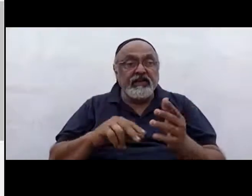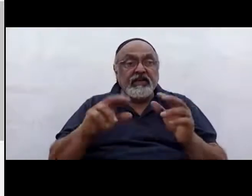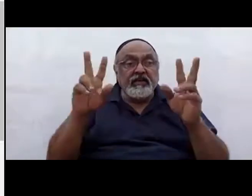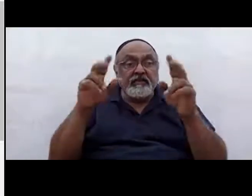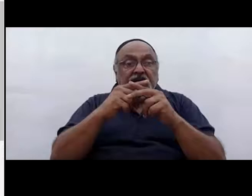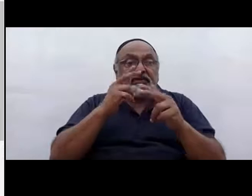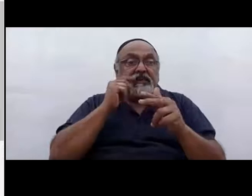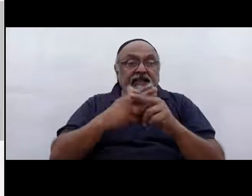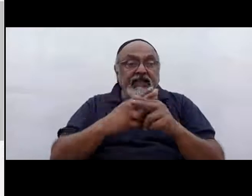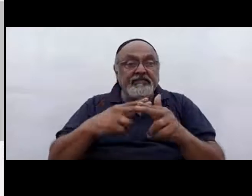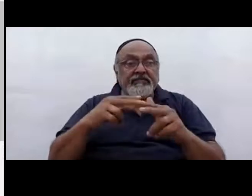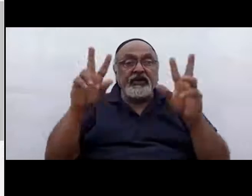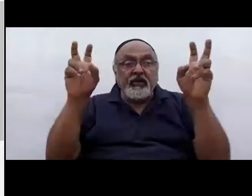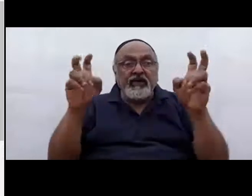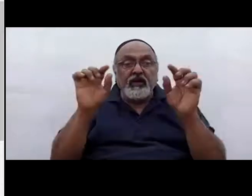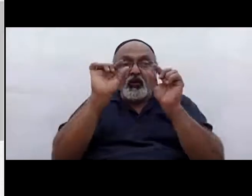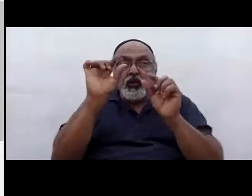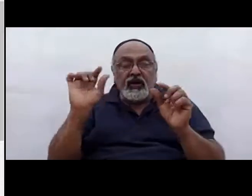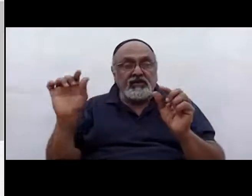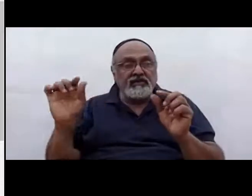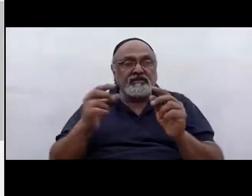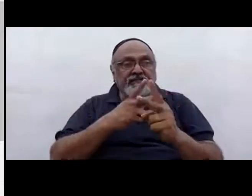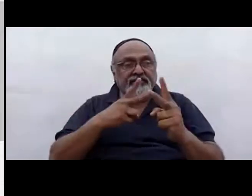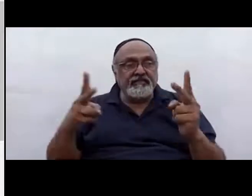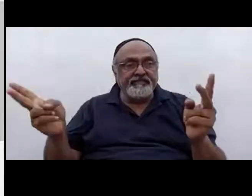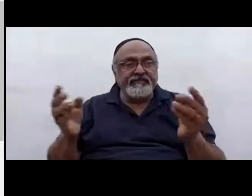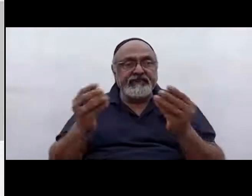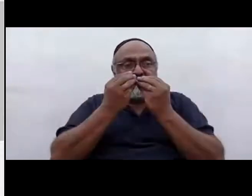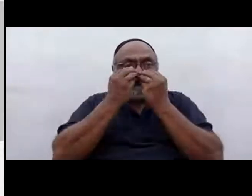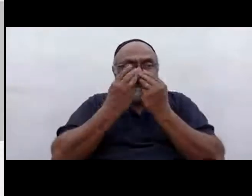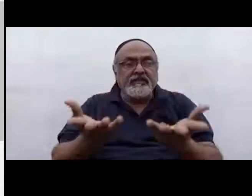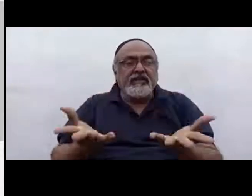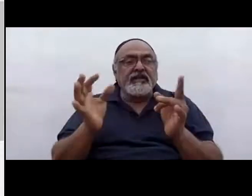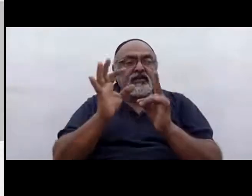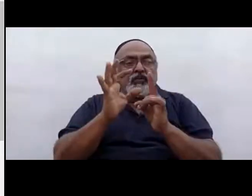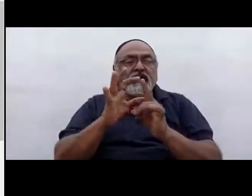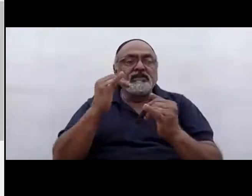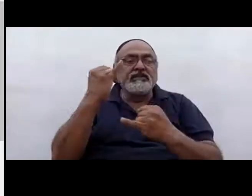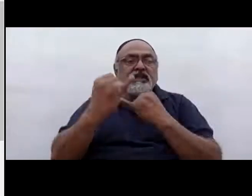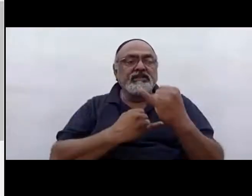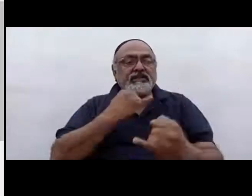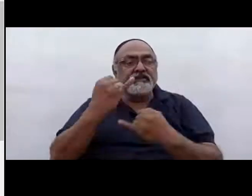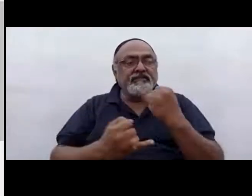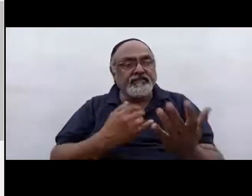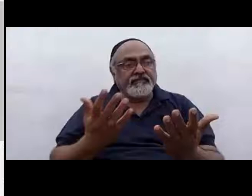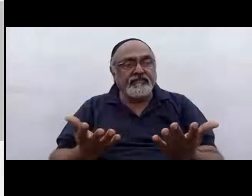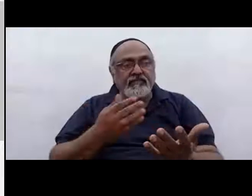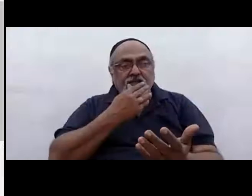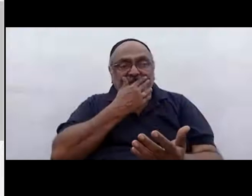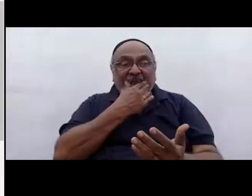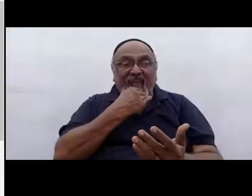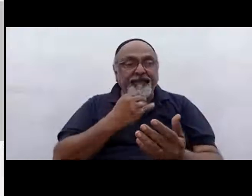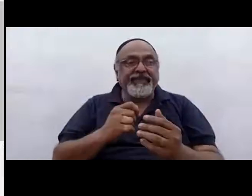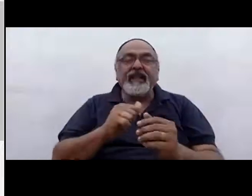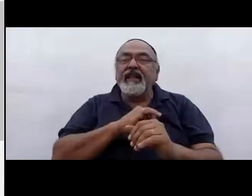phrases. So first and the most simplest thing, like how we directly type in